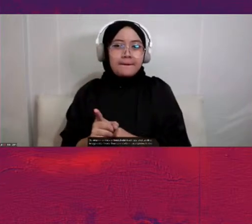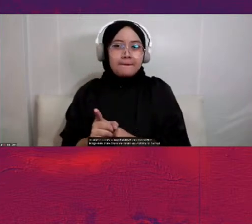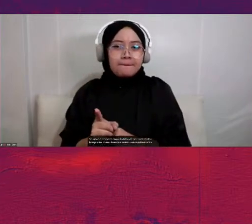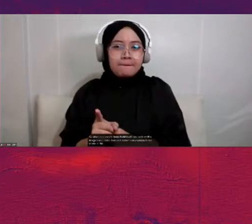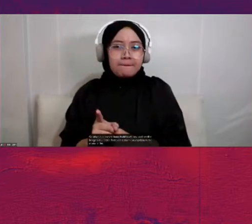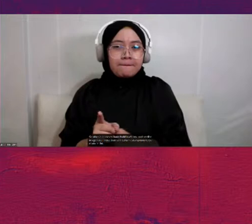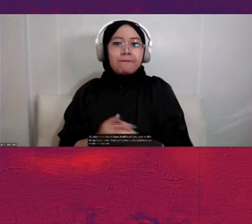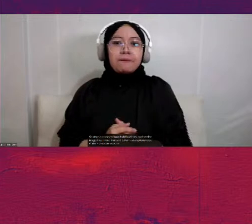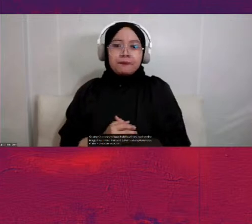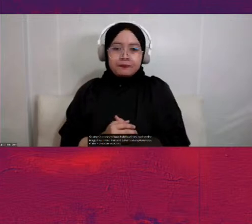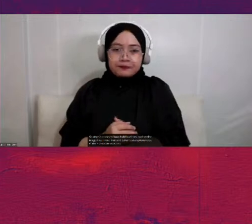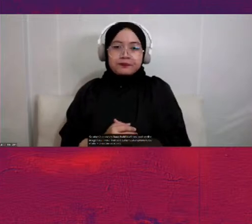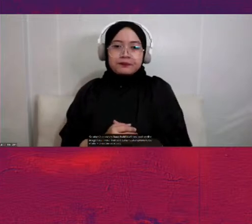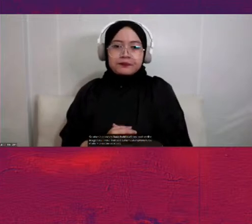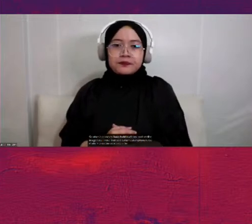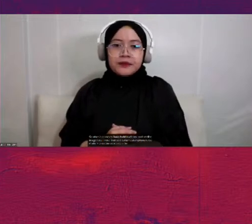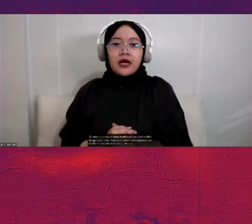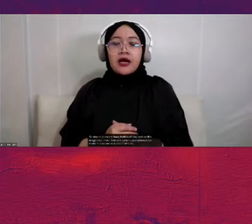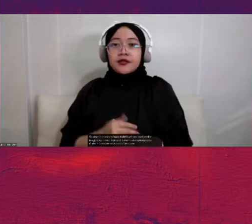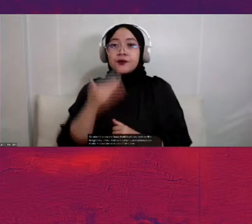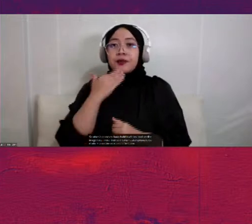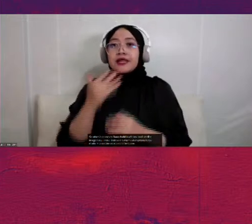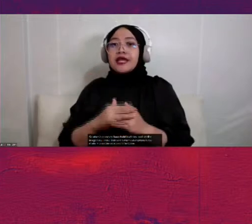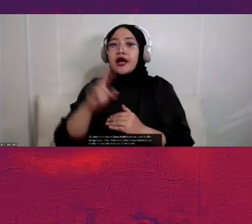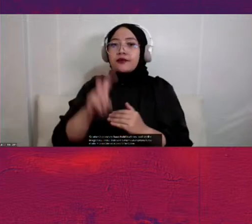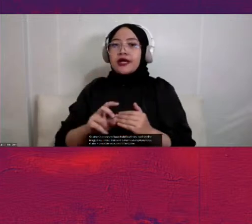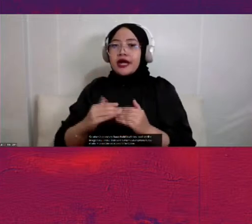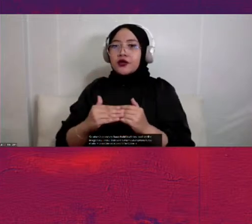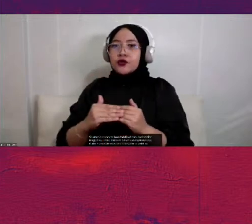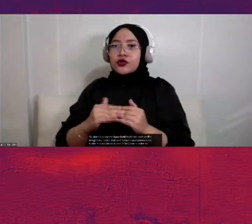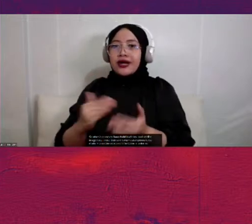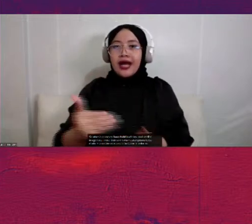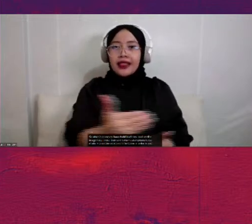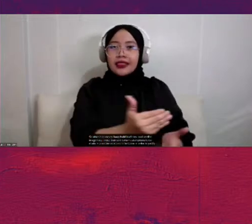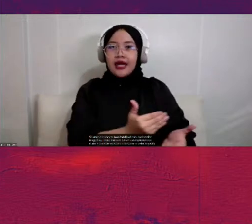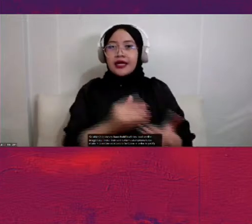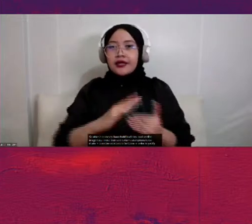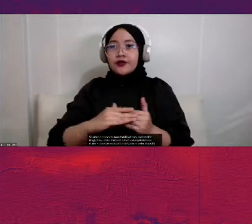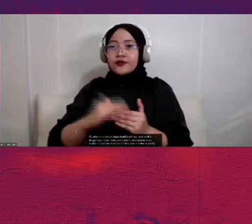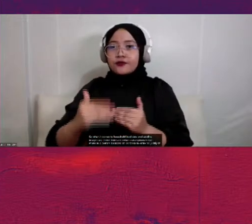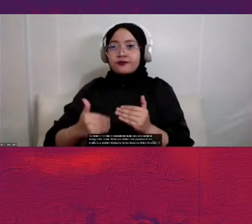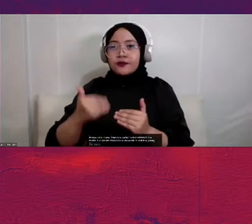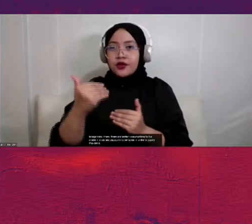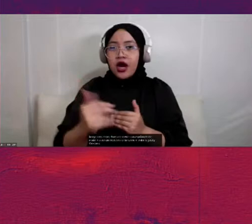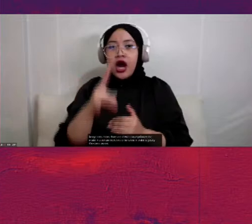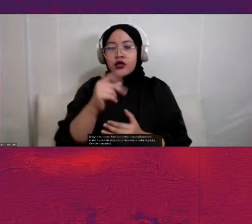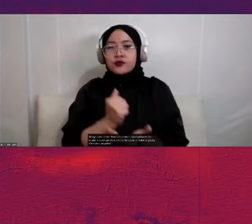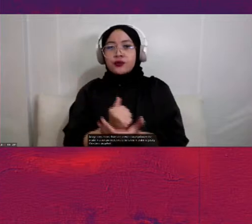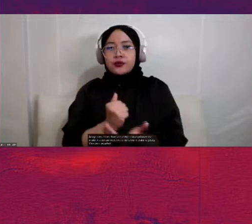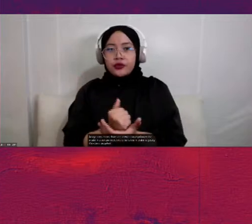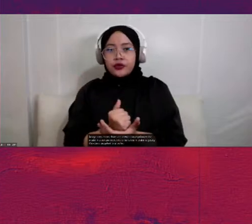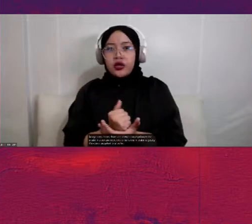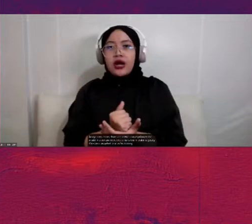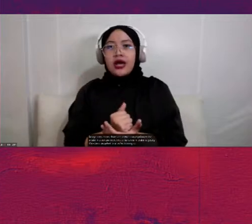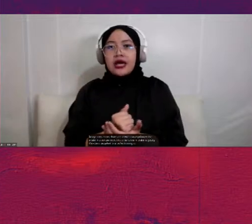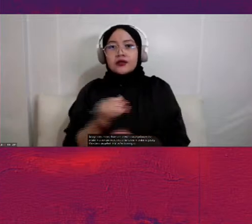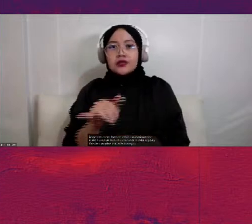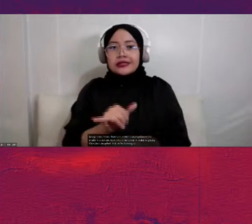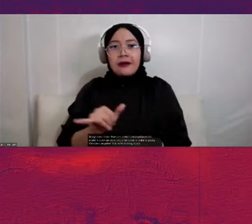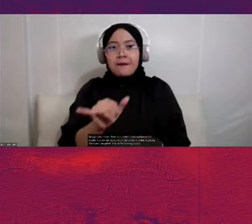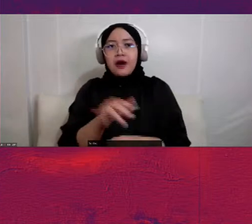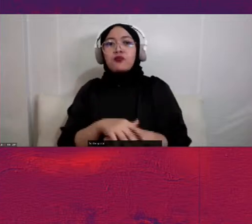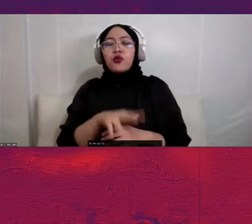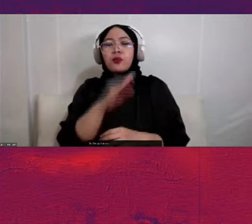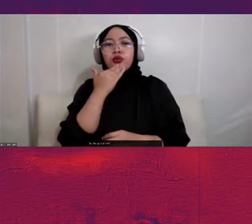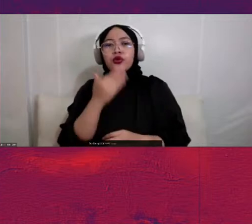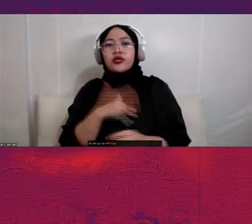made and certain decisions to be taken in order to justify the same snapshot that we're looking at. So the